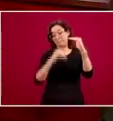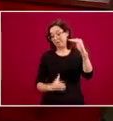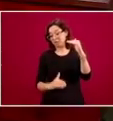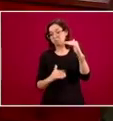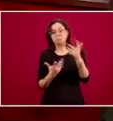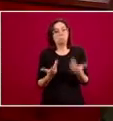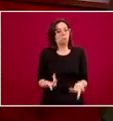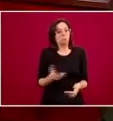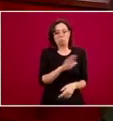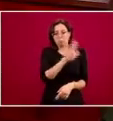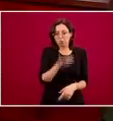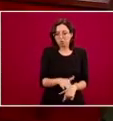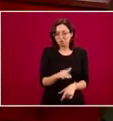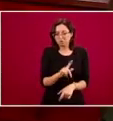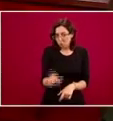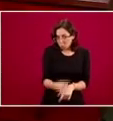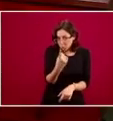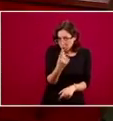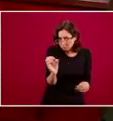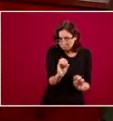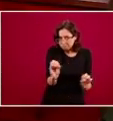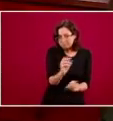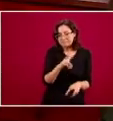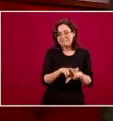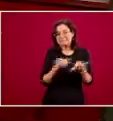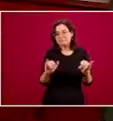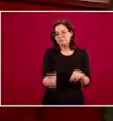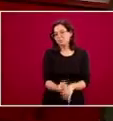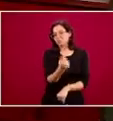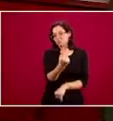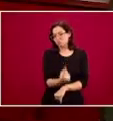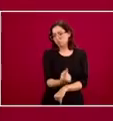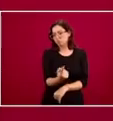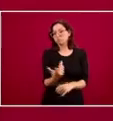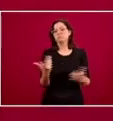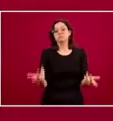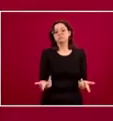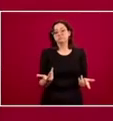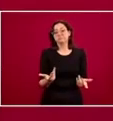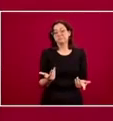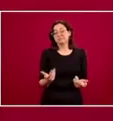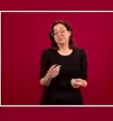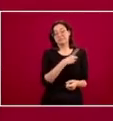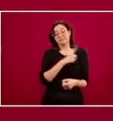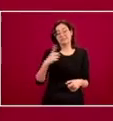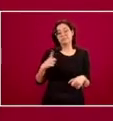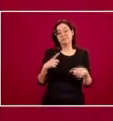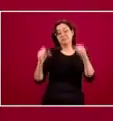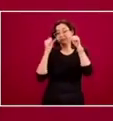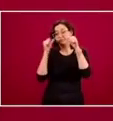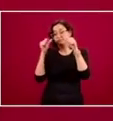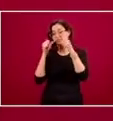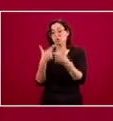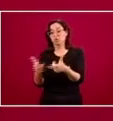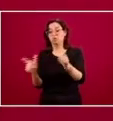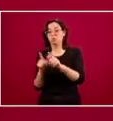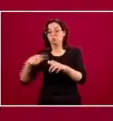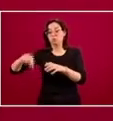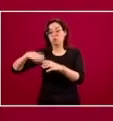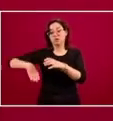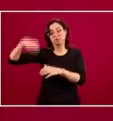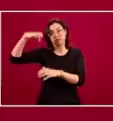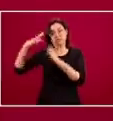with people under 25, this age group has not had any fatalities whatsoever.